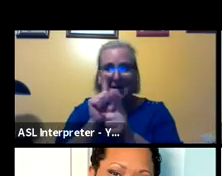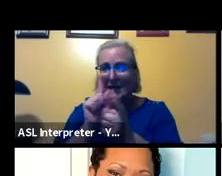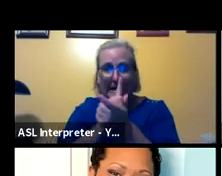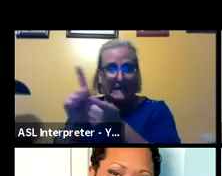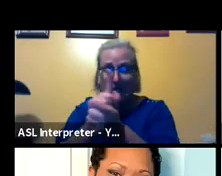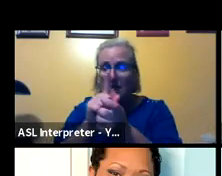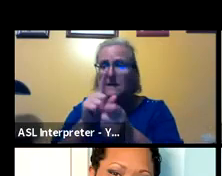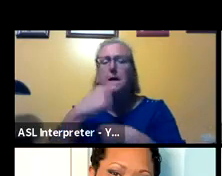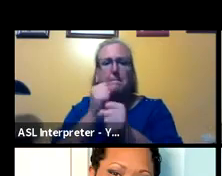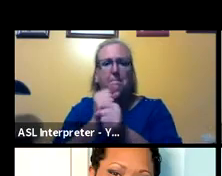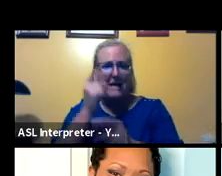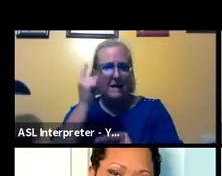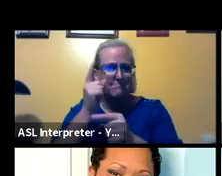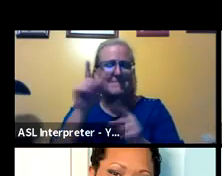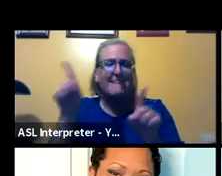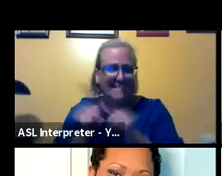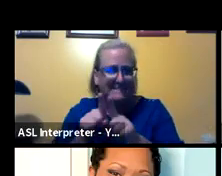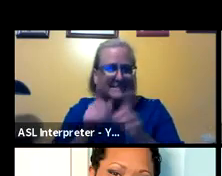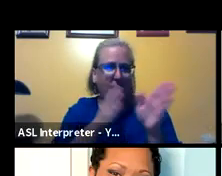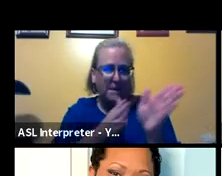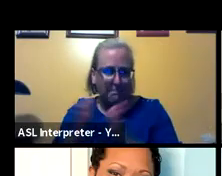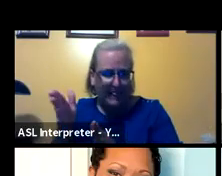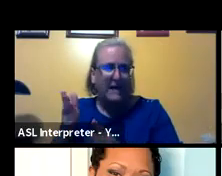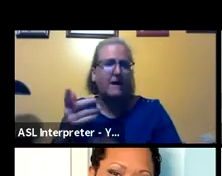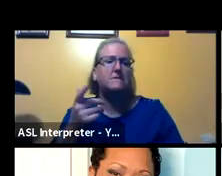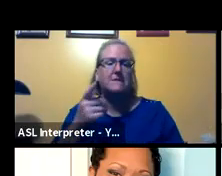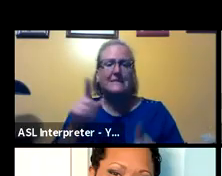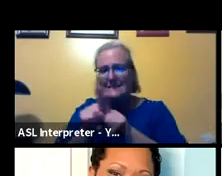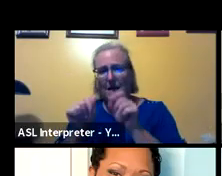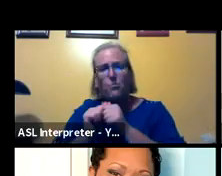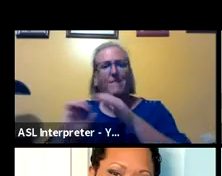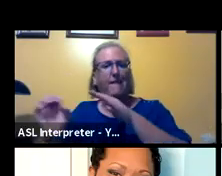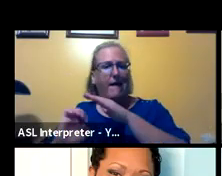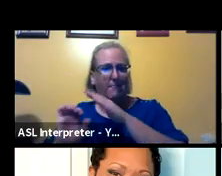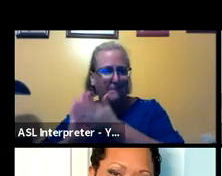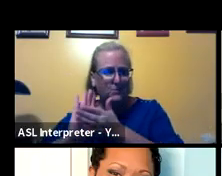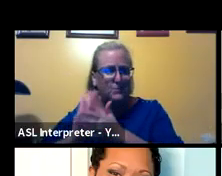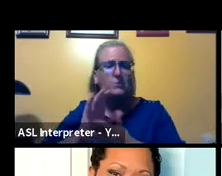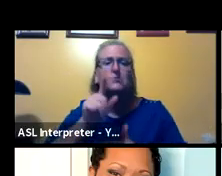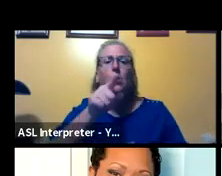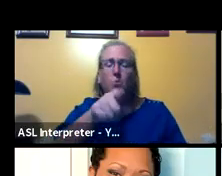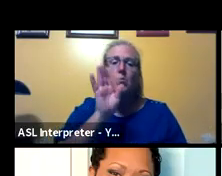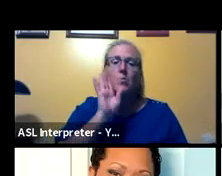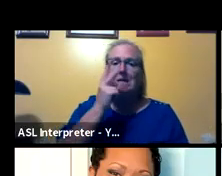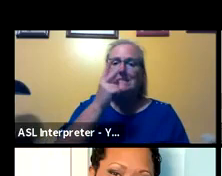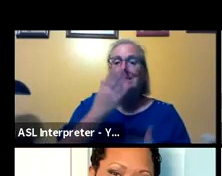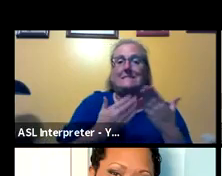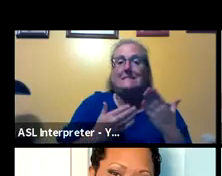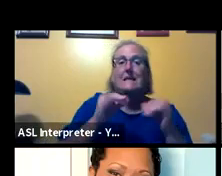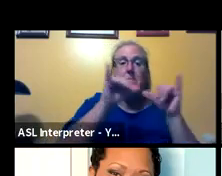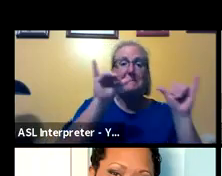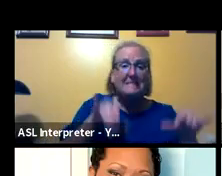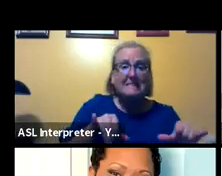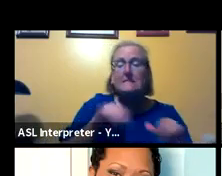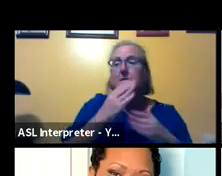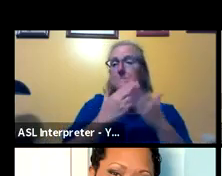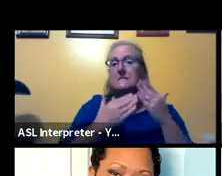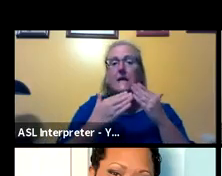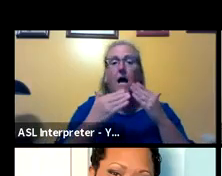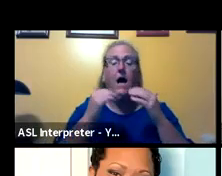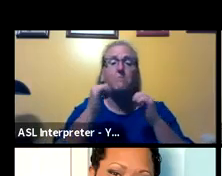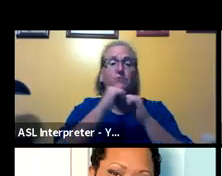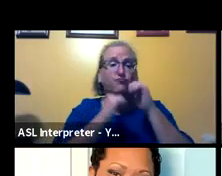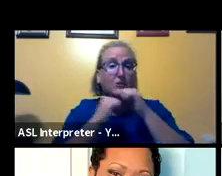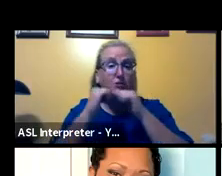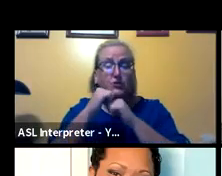creating and making and agreeing upon the same plans, and the same with our elementary schools. So you will see some systems and structures that are